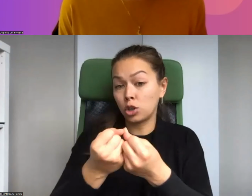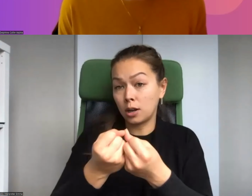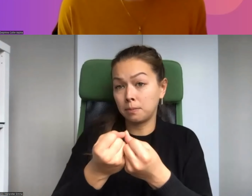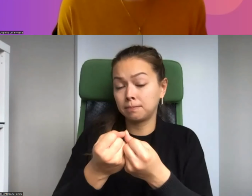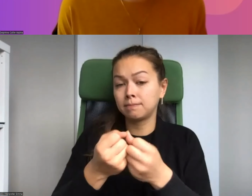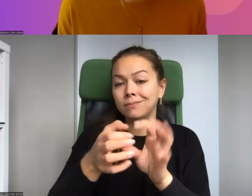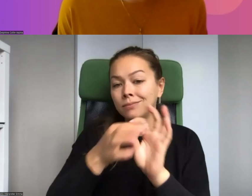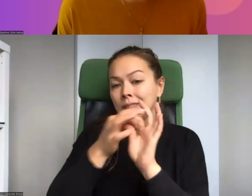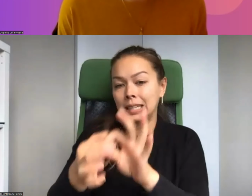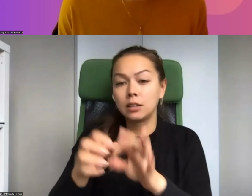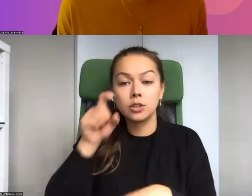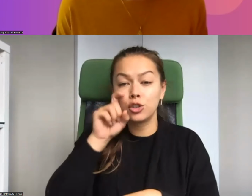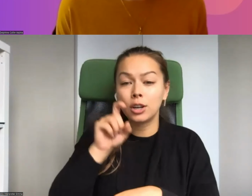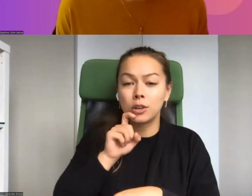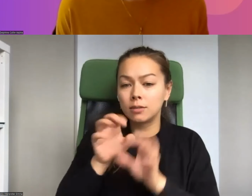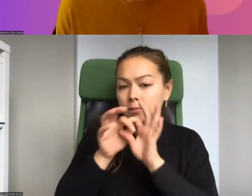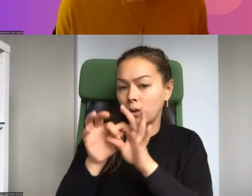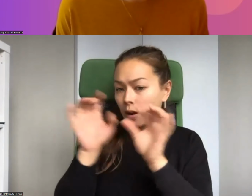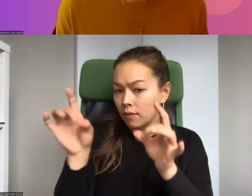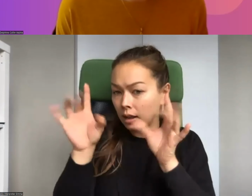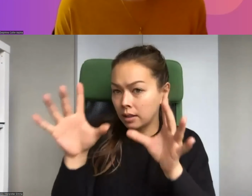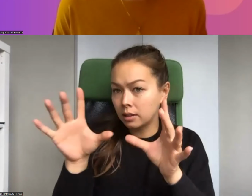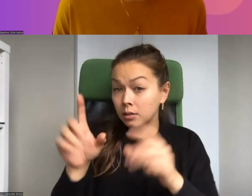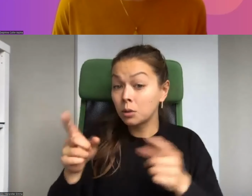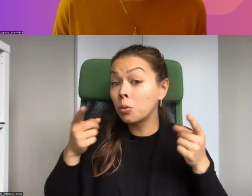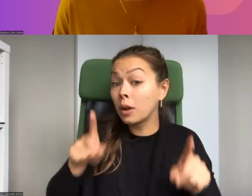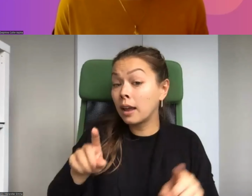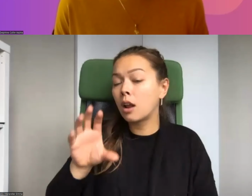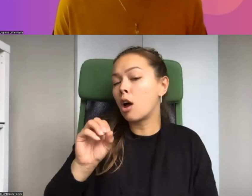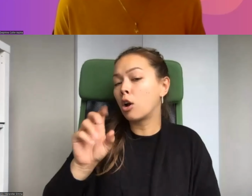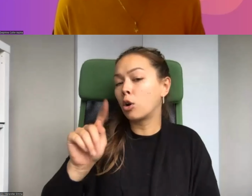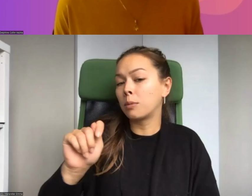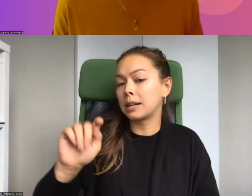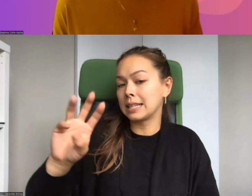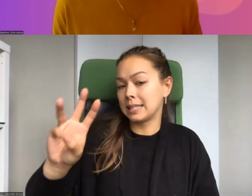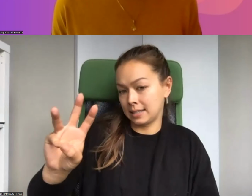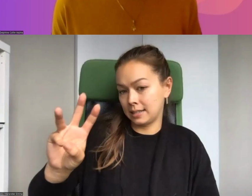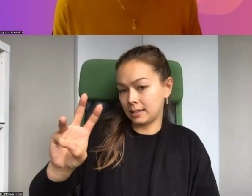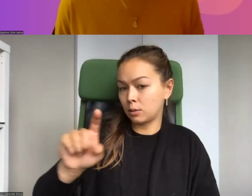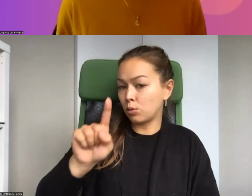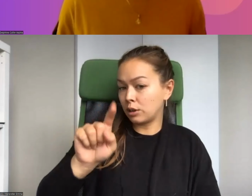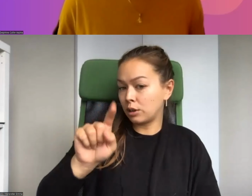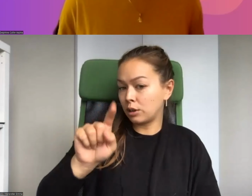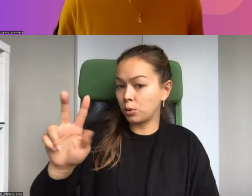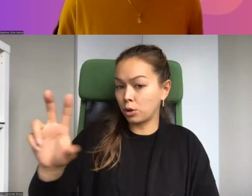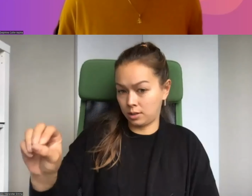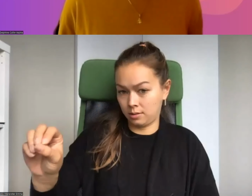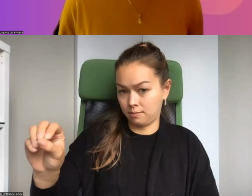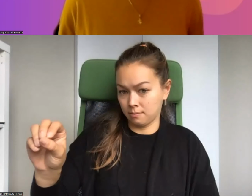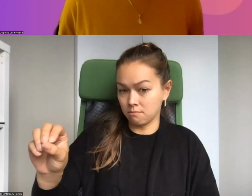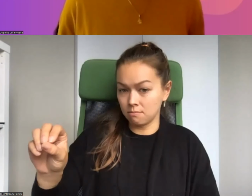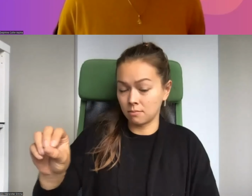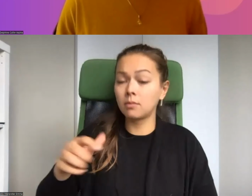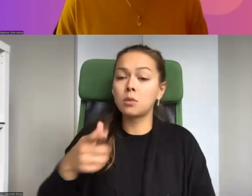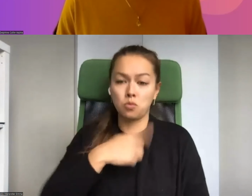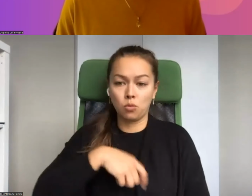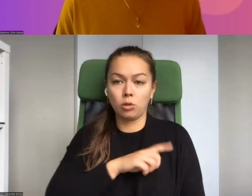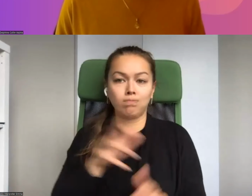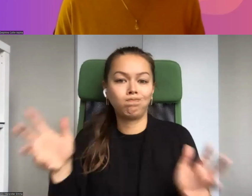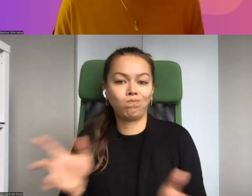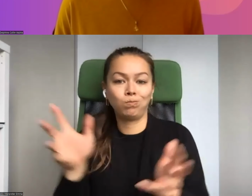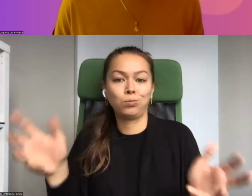gender-based violence. This will be on October 6th from 1 to 2:30. We invite you to take part in it. There's